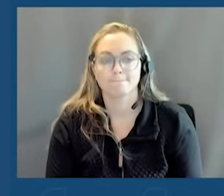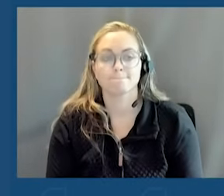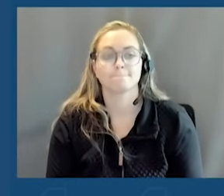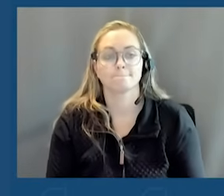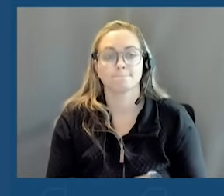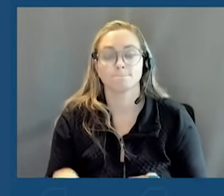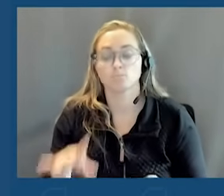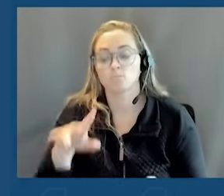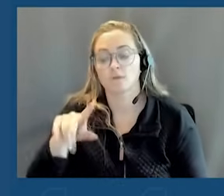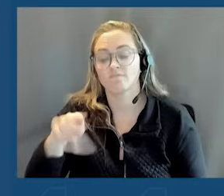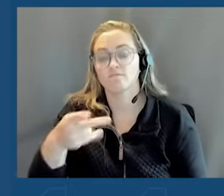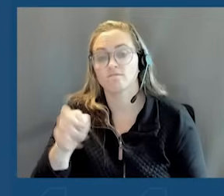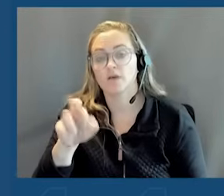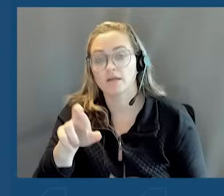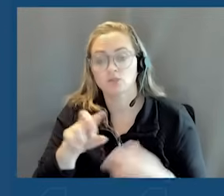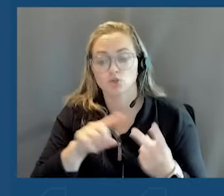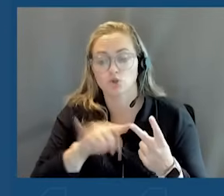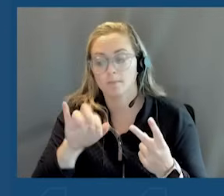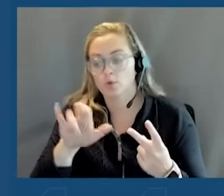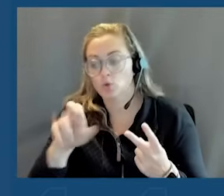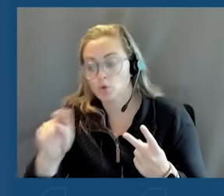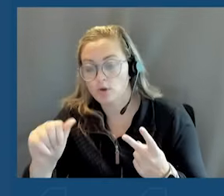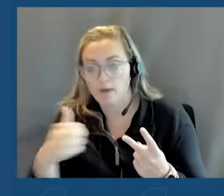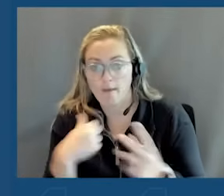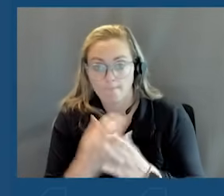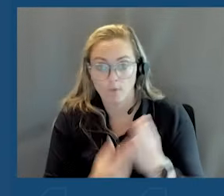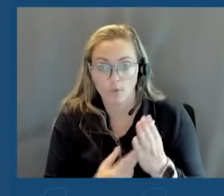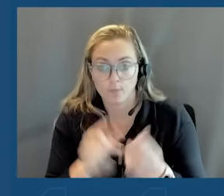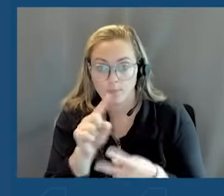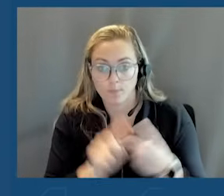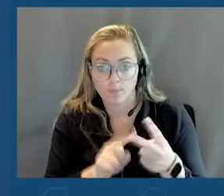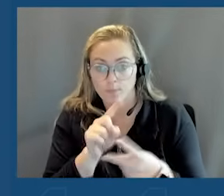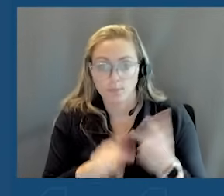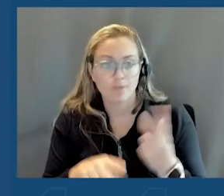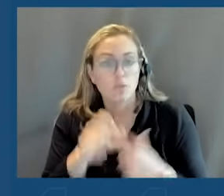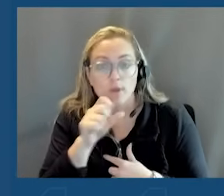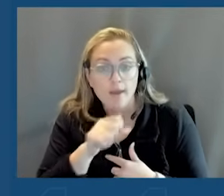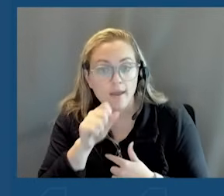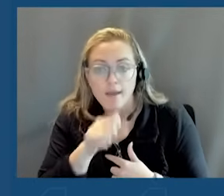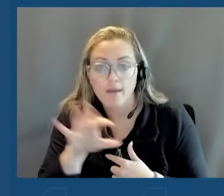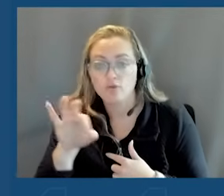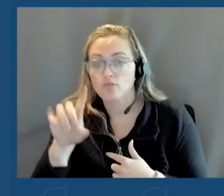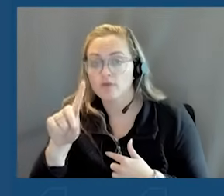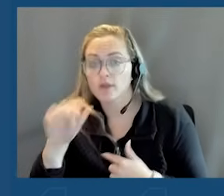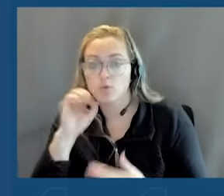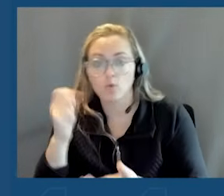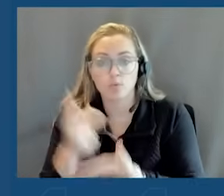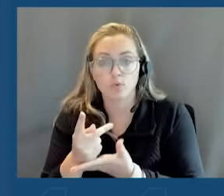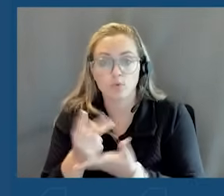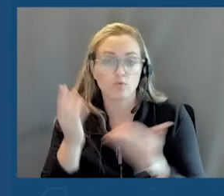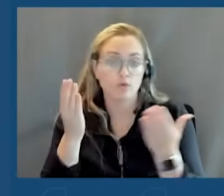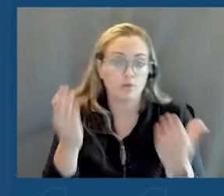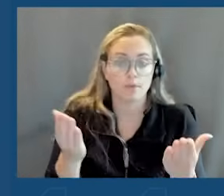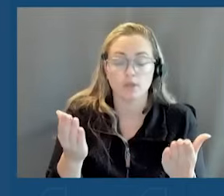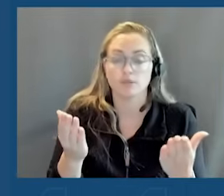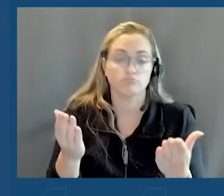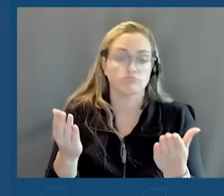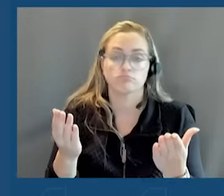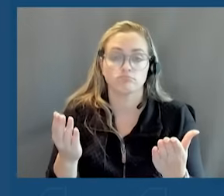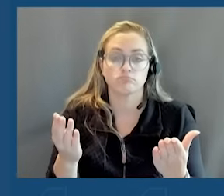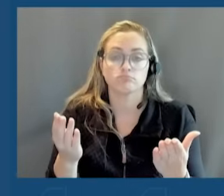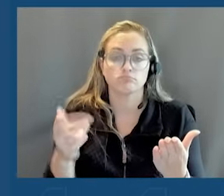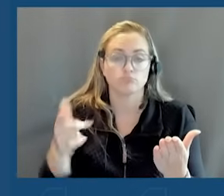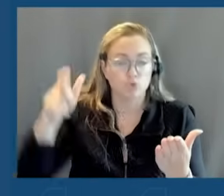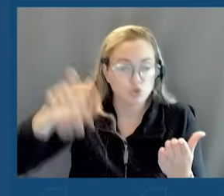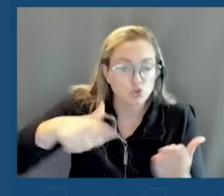Pfizer and Moderna. And we are waiting to find out what age groups the FDA and the CDC were recommending should get